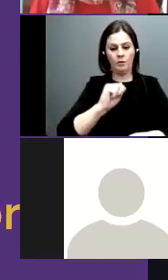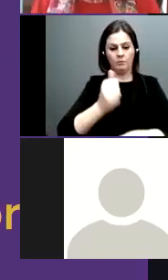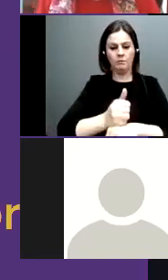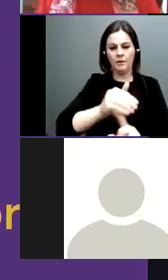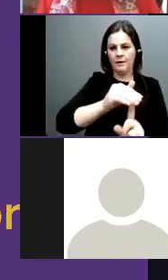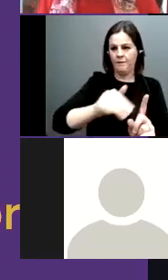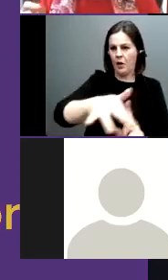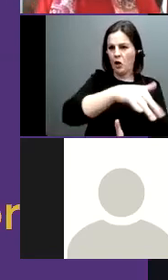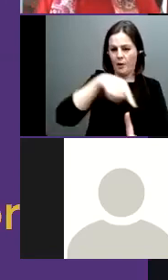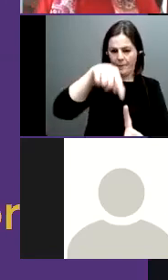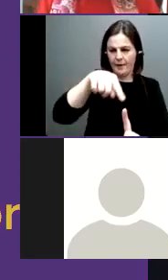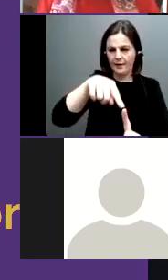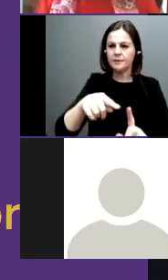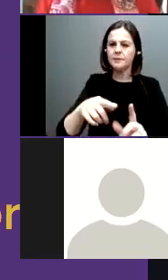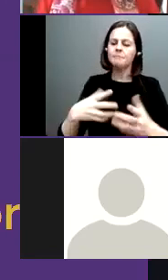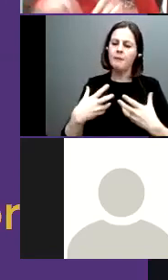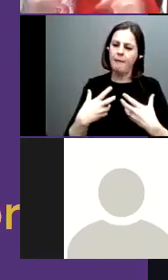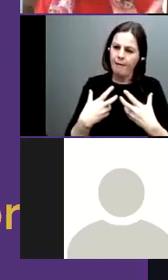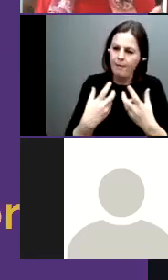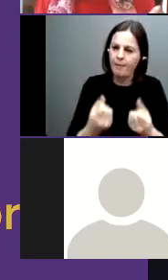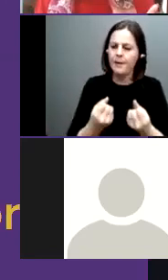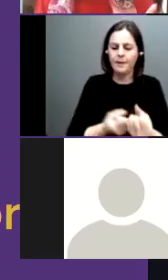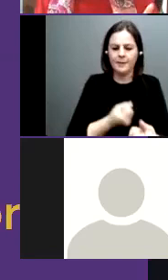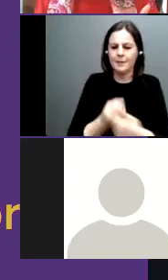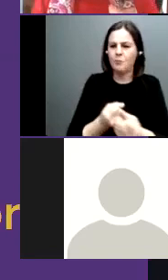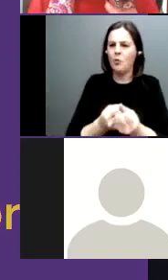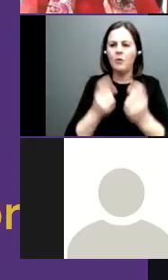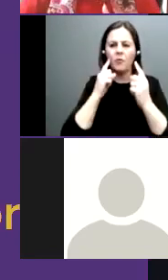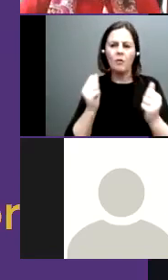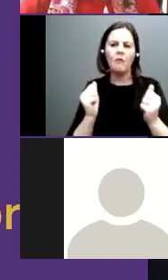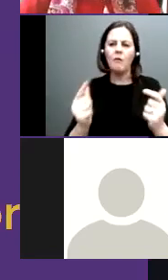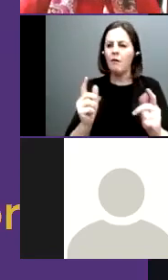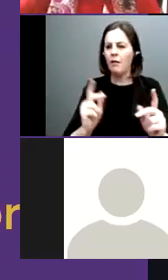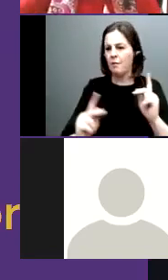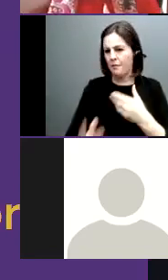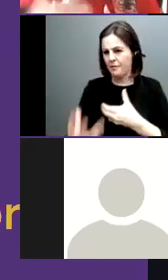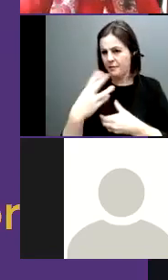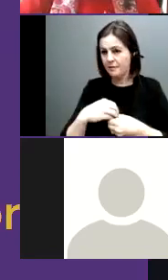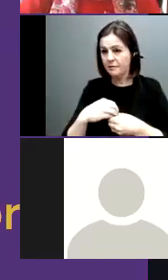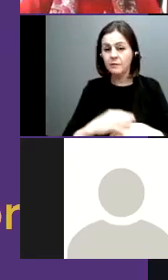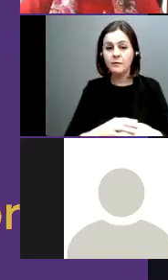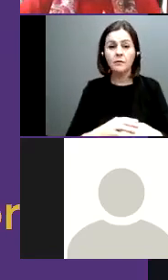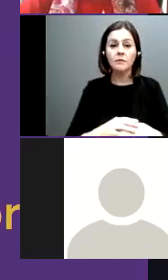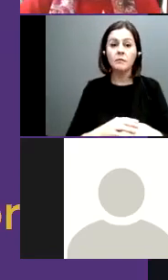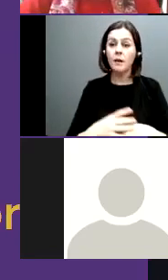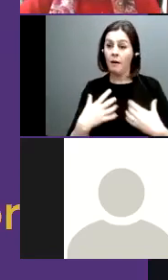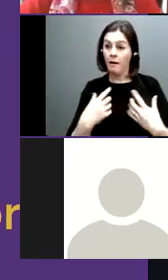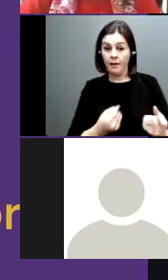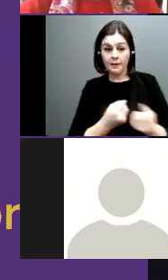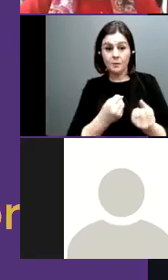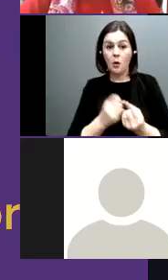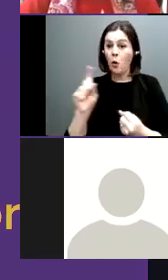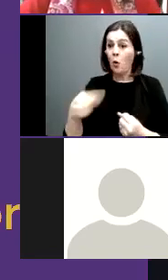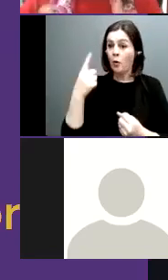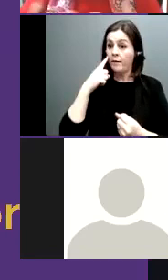healthy and supportive to all, not only to the folks that are coming in seeking